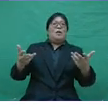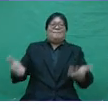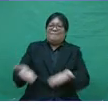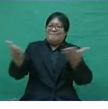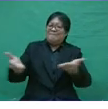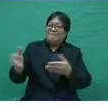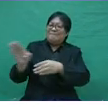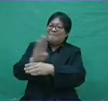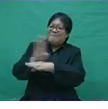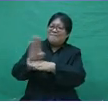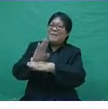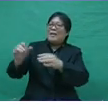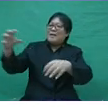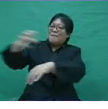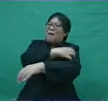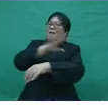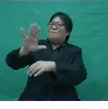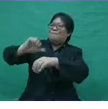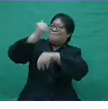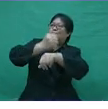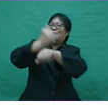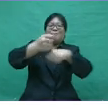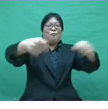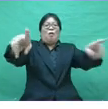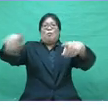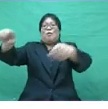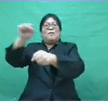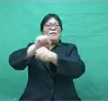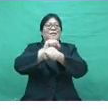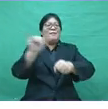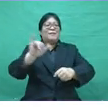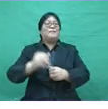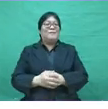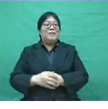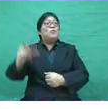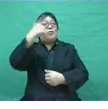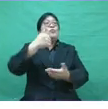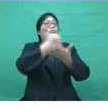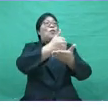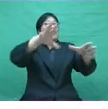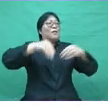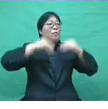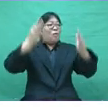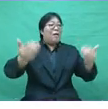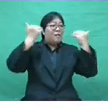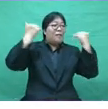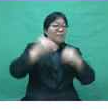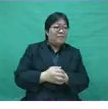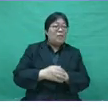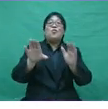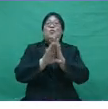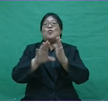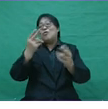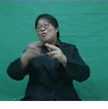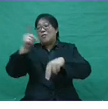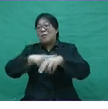by empowering them to create jobs to support unemployed individuals in terms of providing short-term